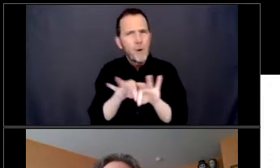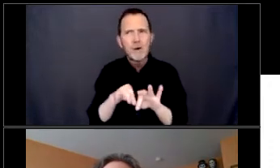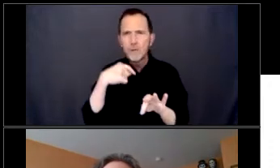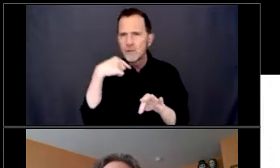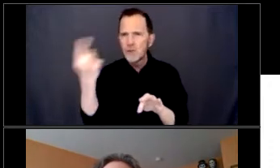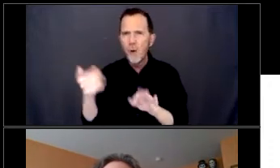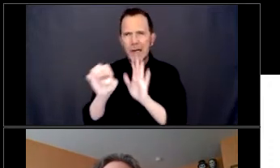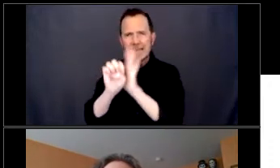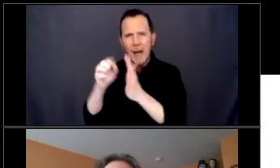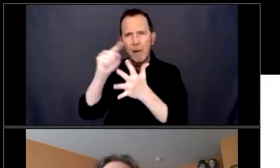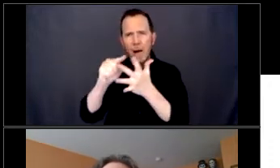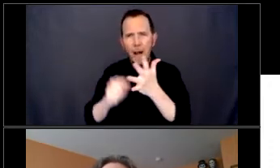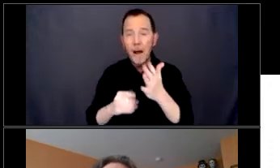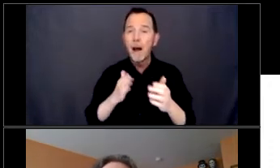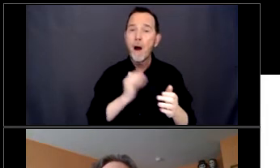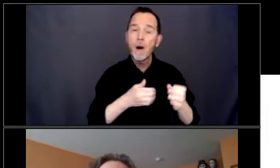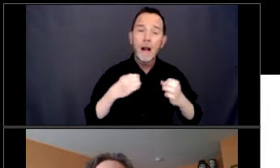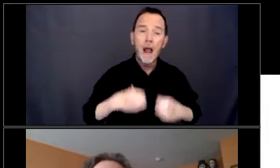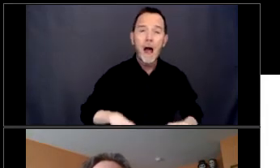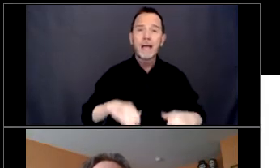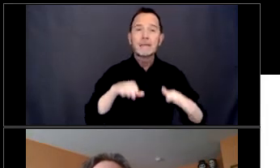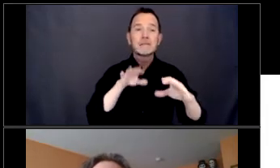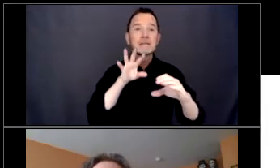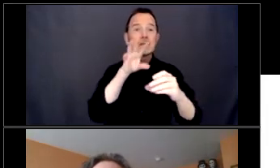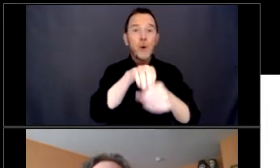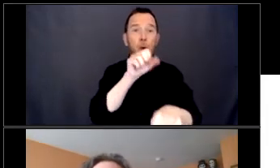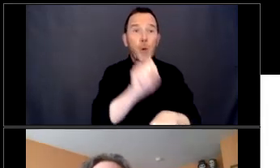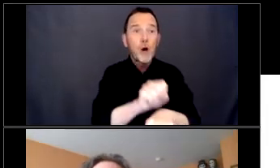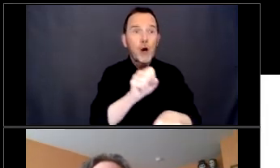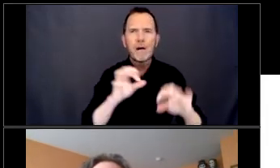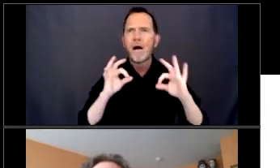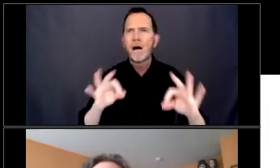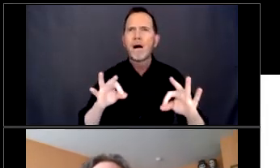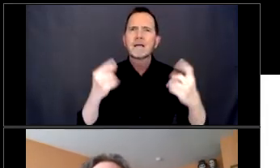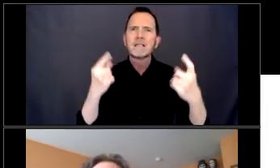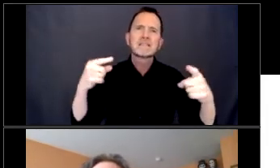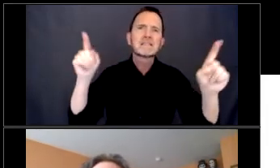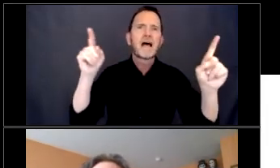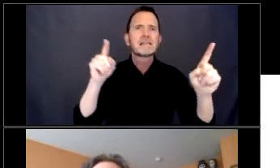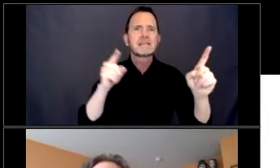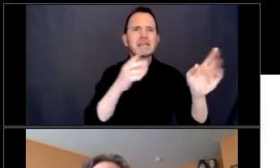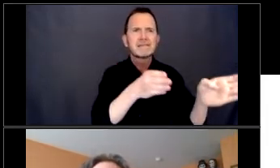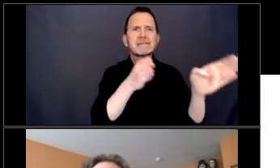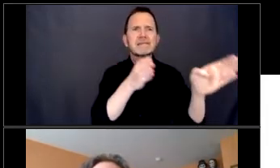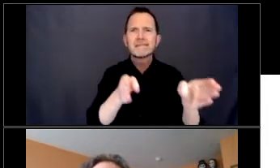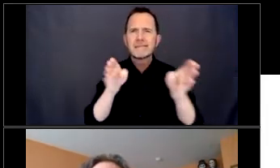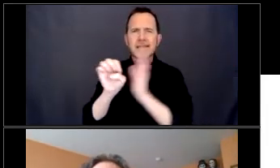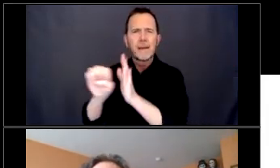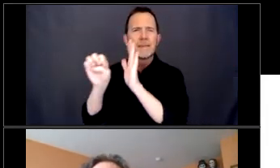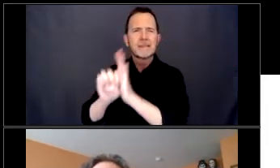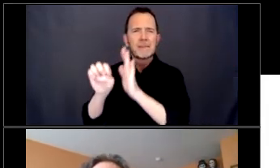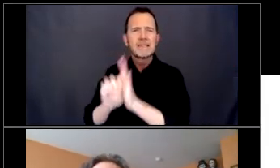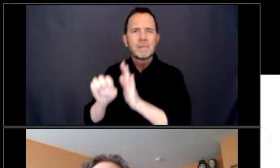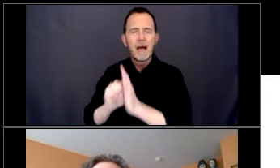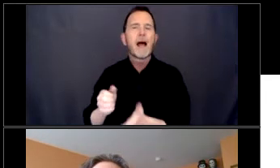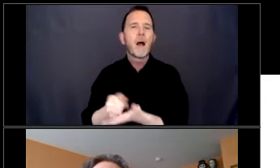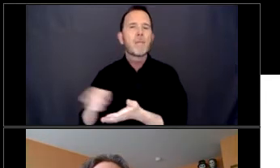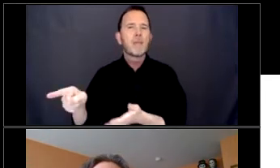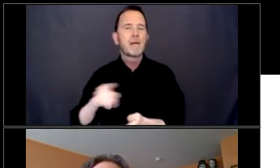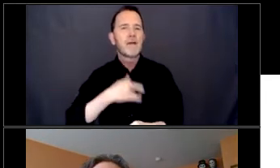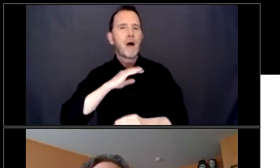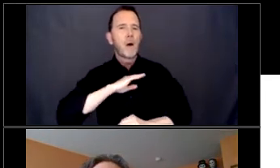And then one quick point on the business strategy, specifically consumers and